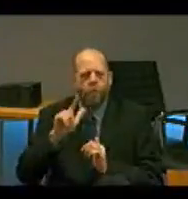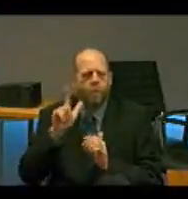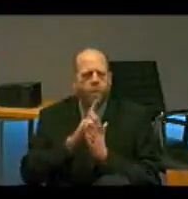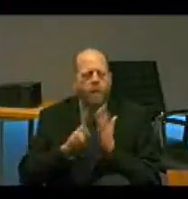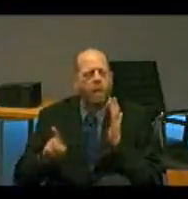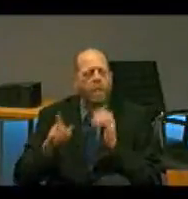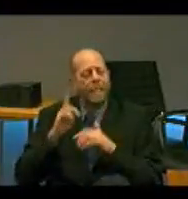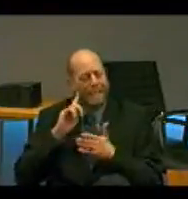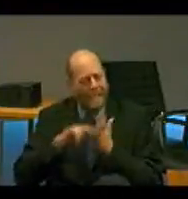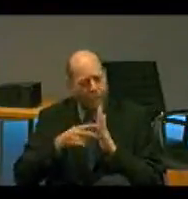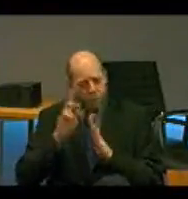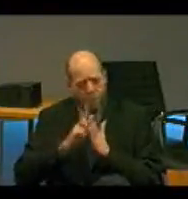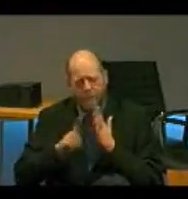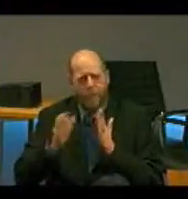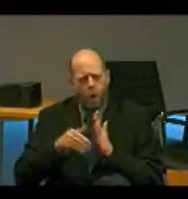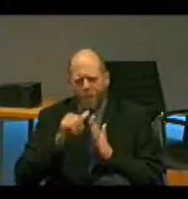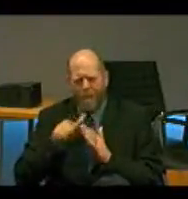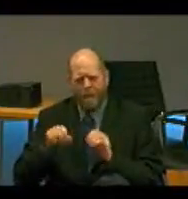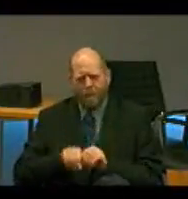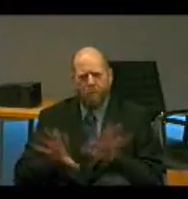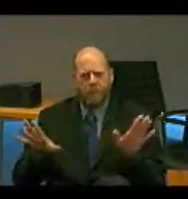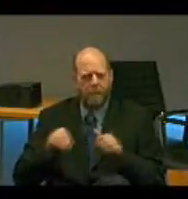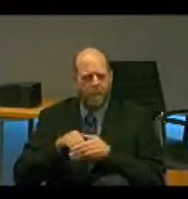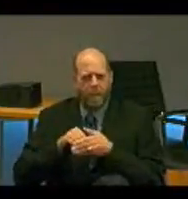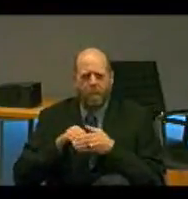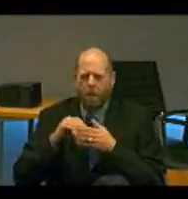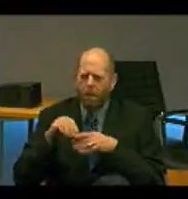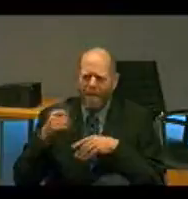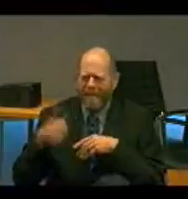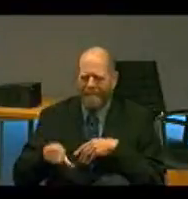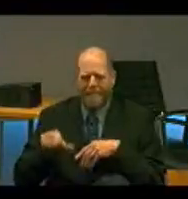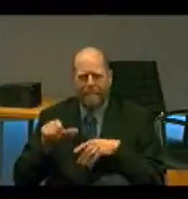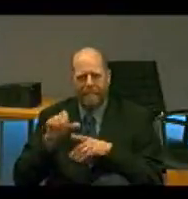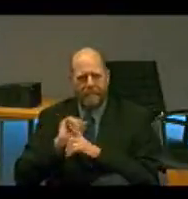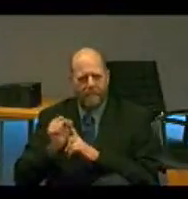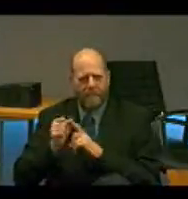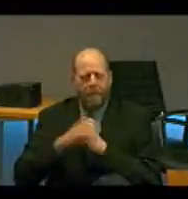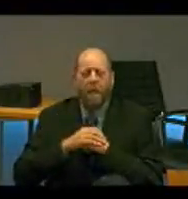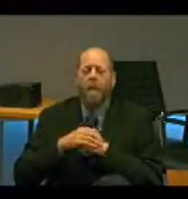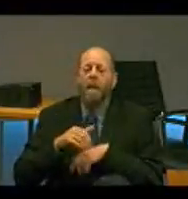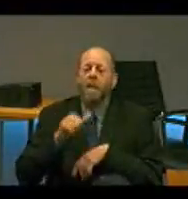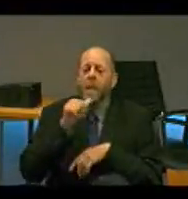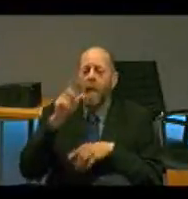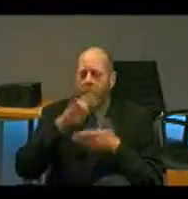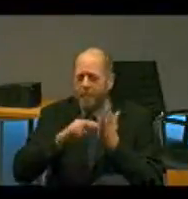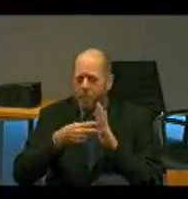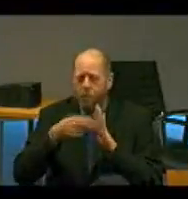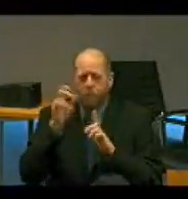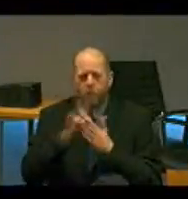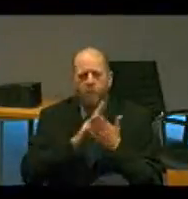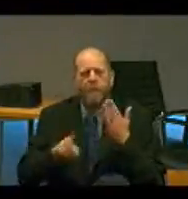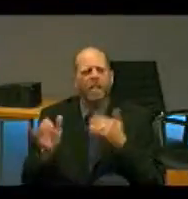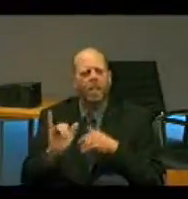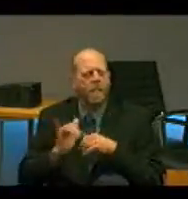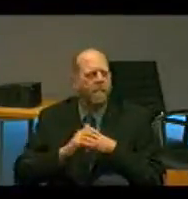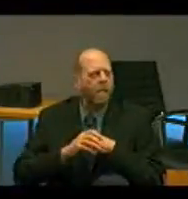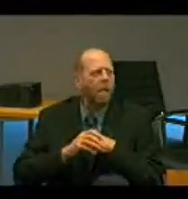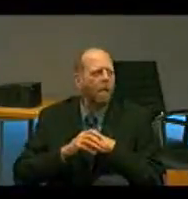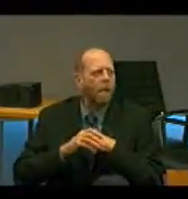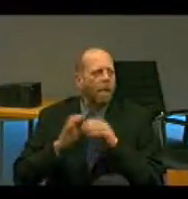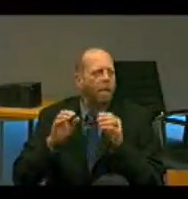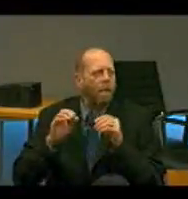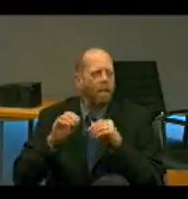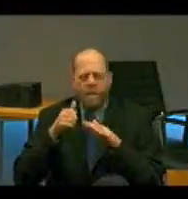Intentional discrimination is often not explicit in a given incident. Non-intentional discrimination, such as the